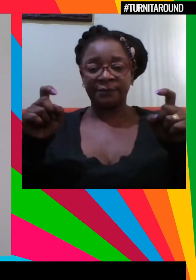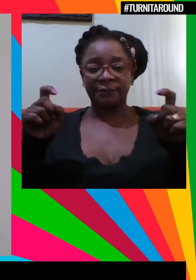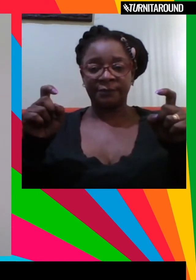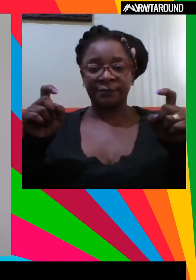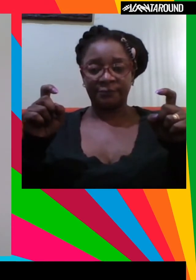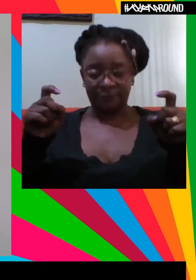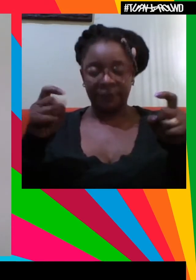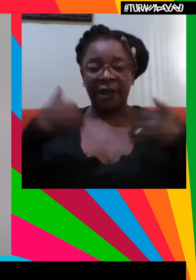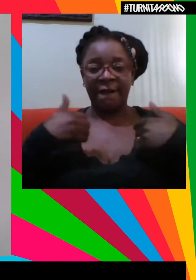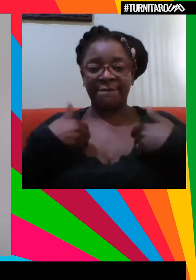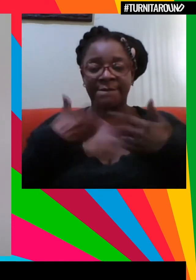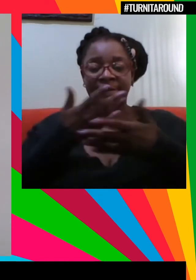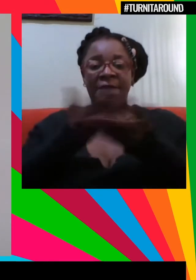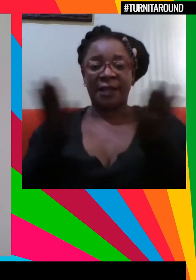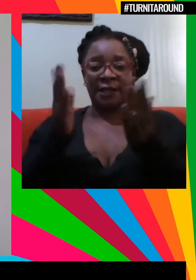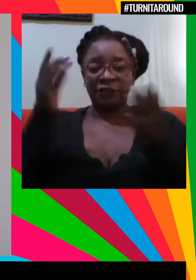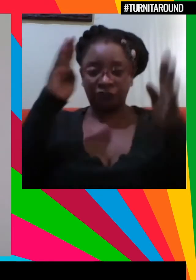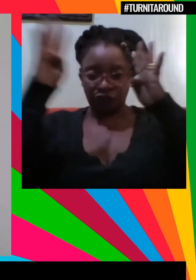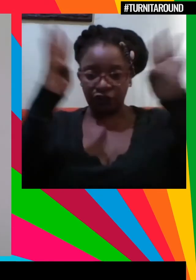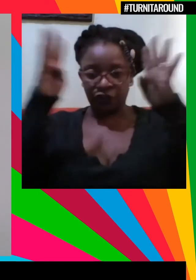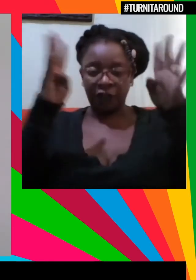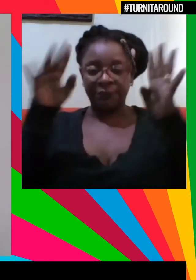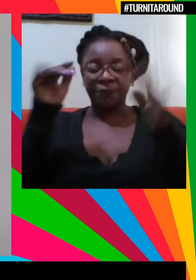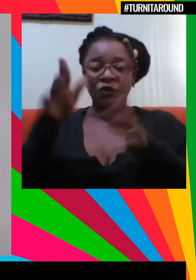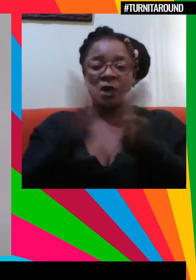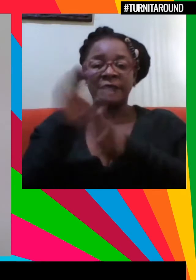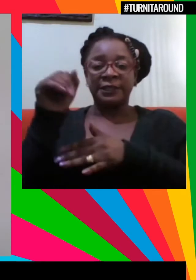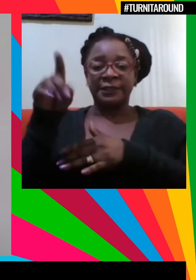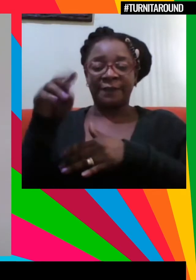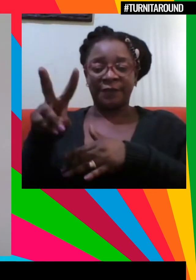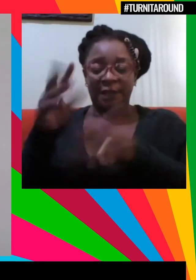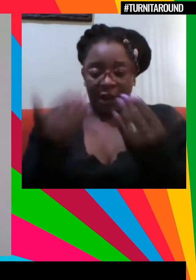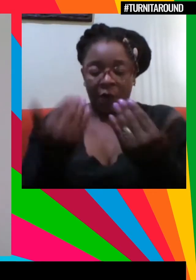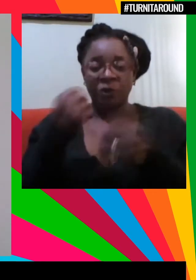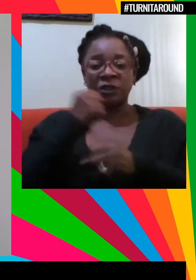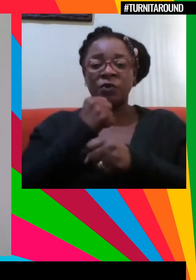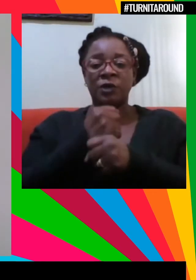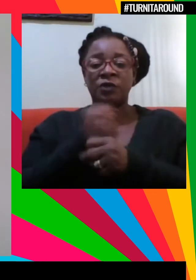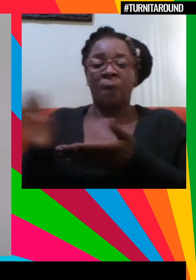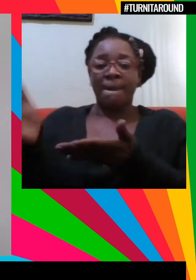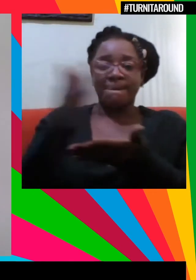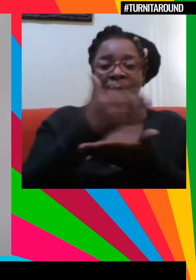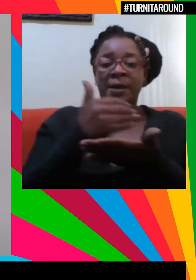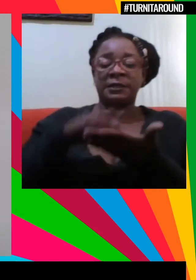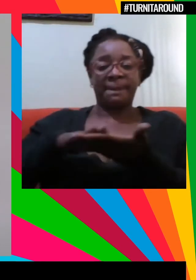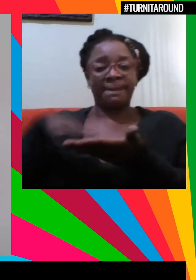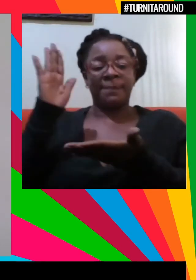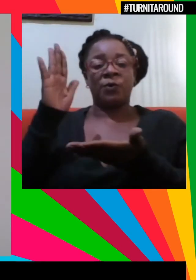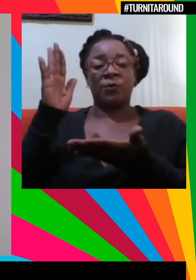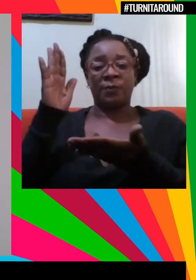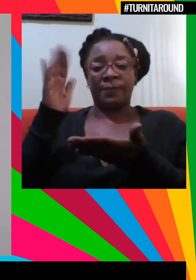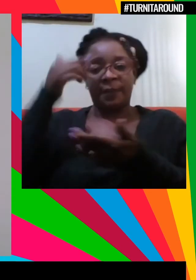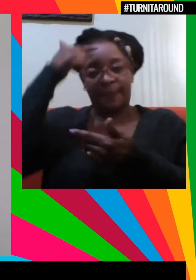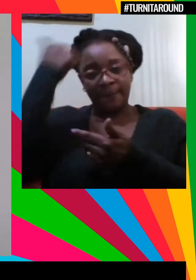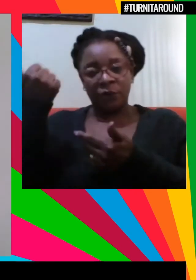support this kind of initiative that you at STD is undertaking to mobilize the world to know about it, because there